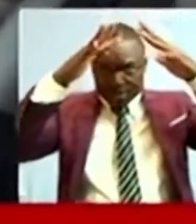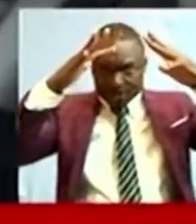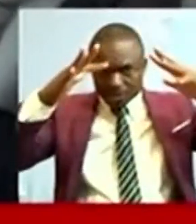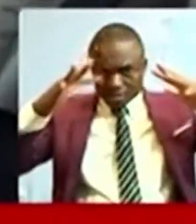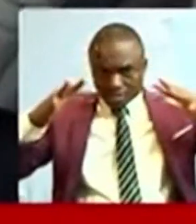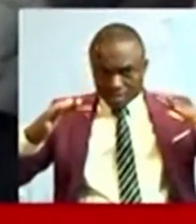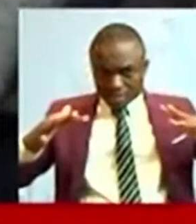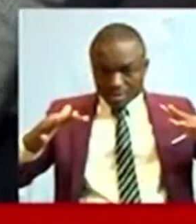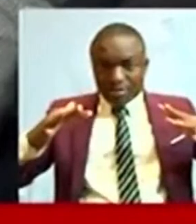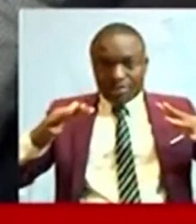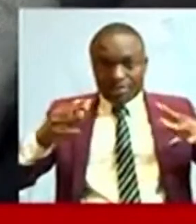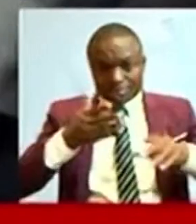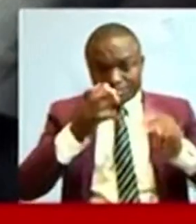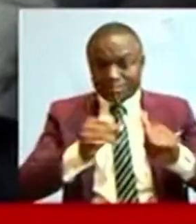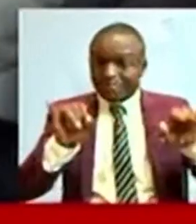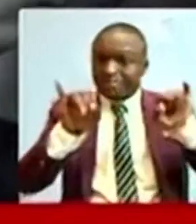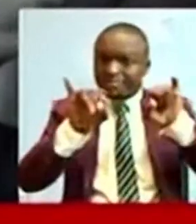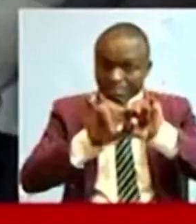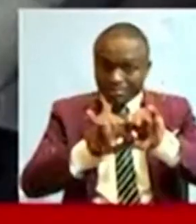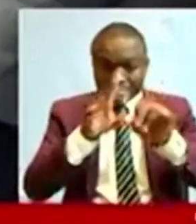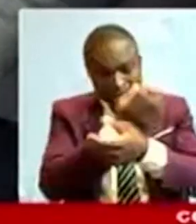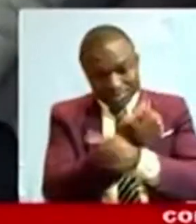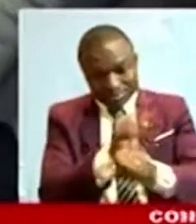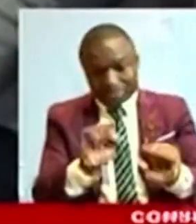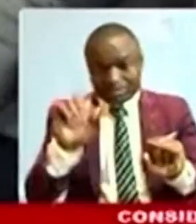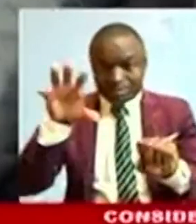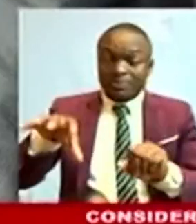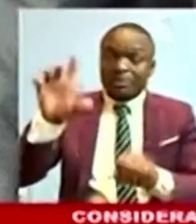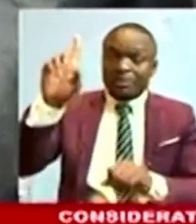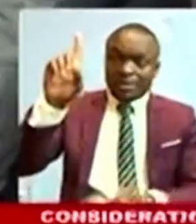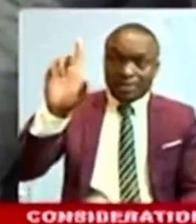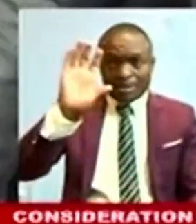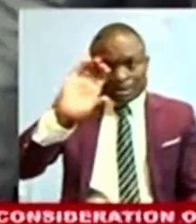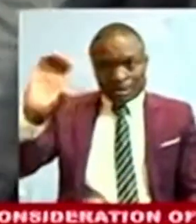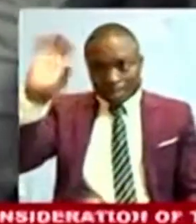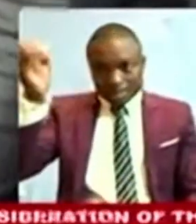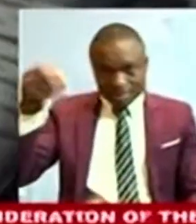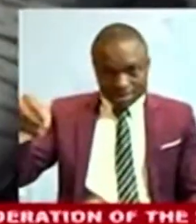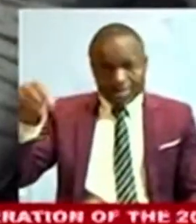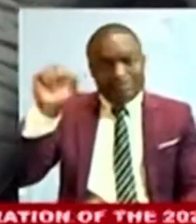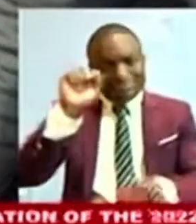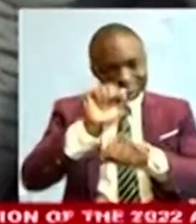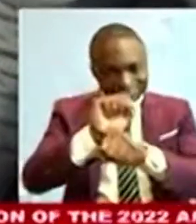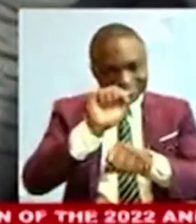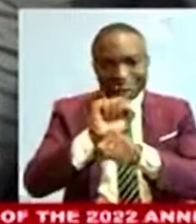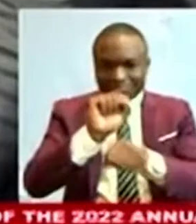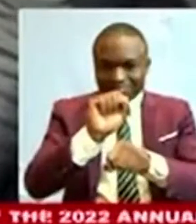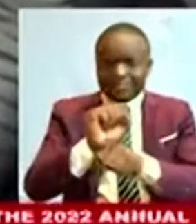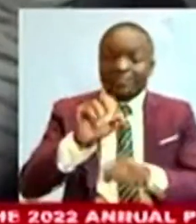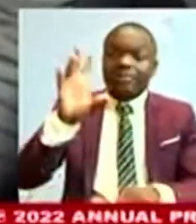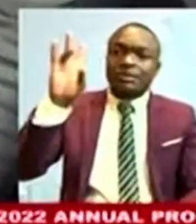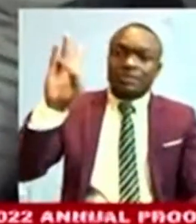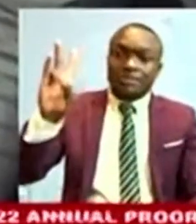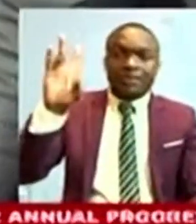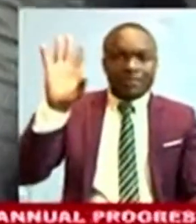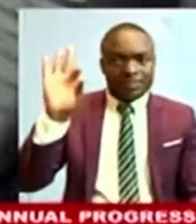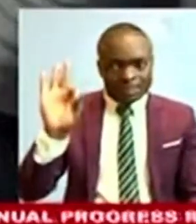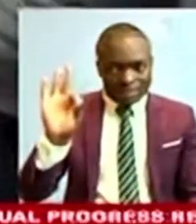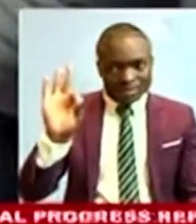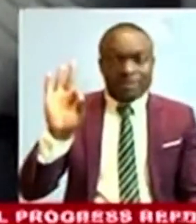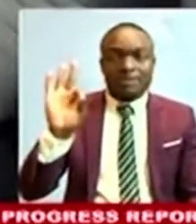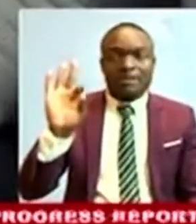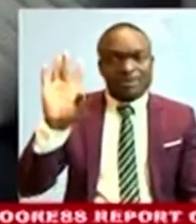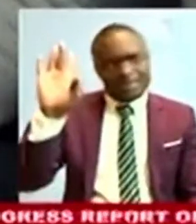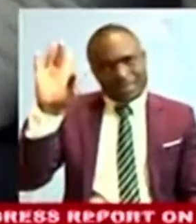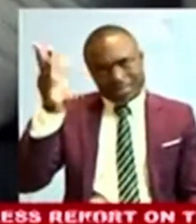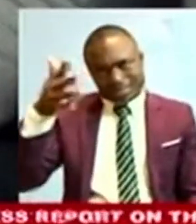development indicator. The target was 100%. Our performance was 79, roughly